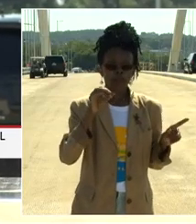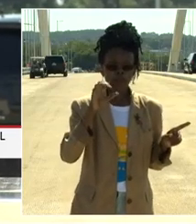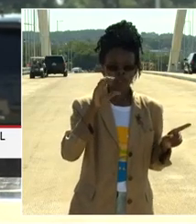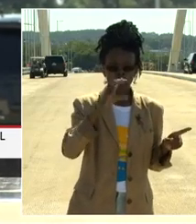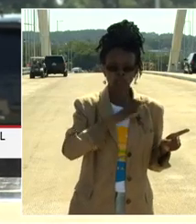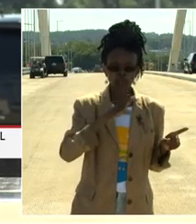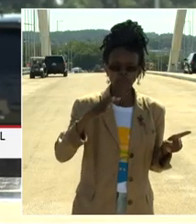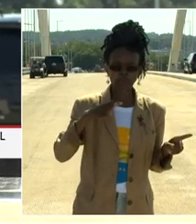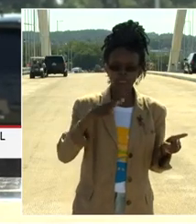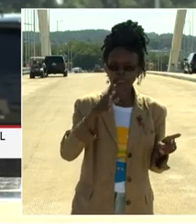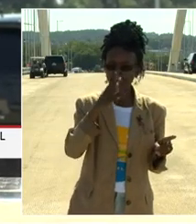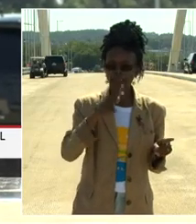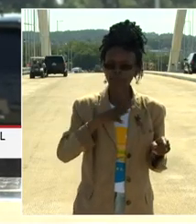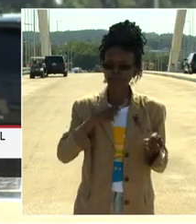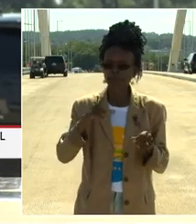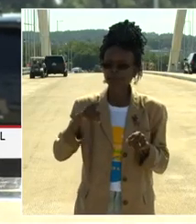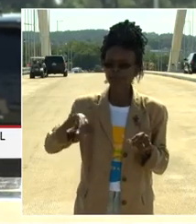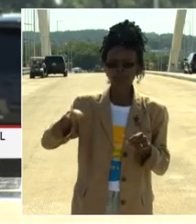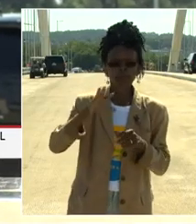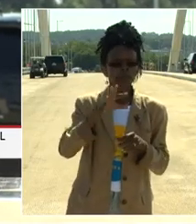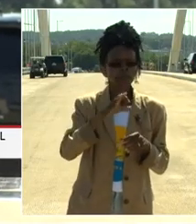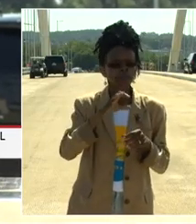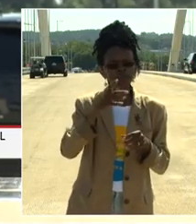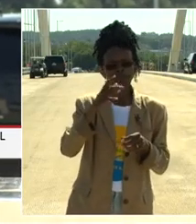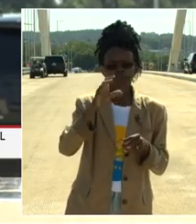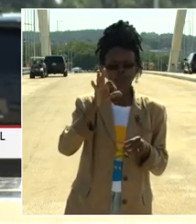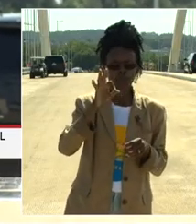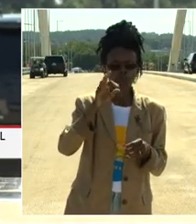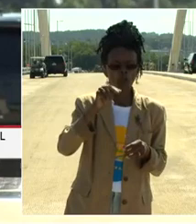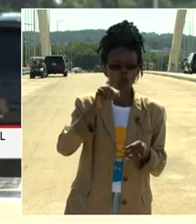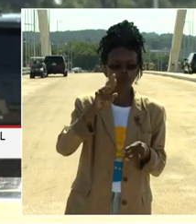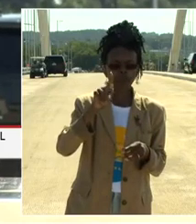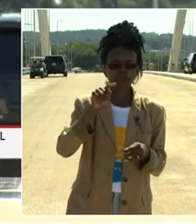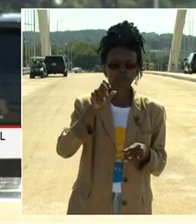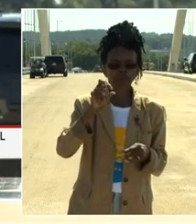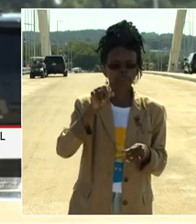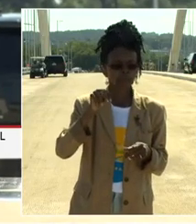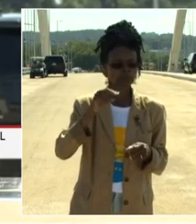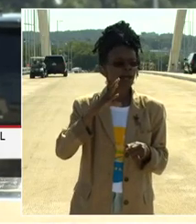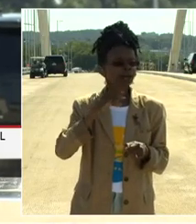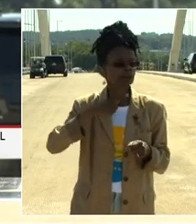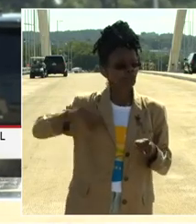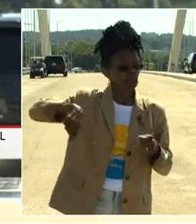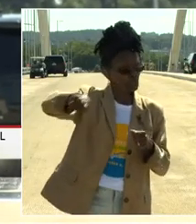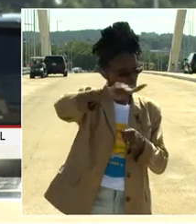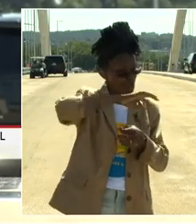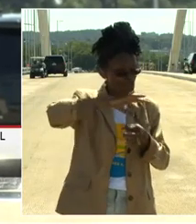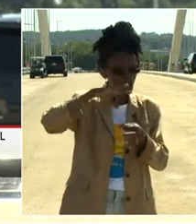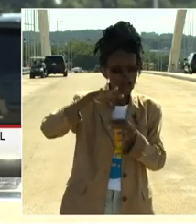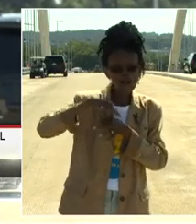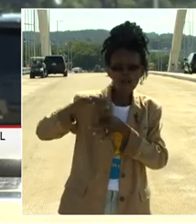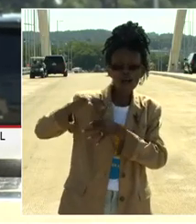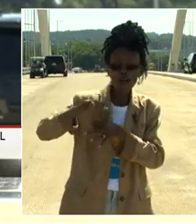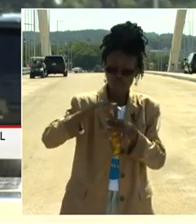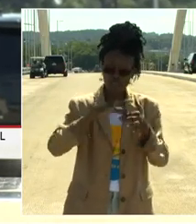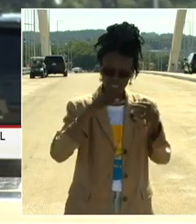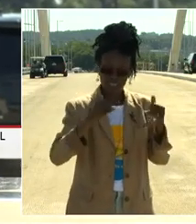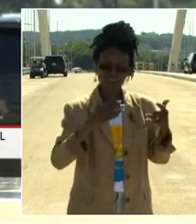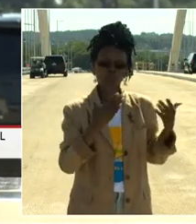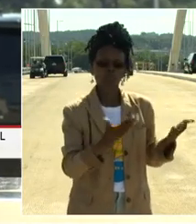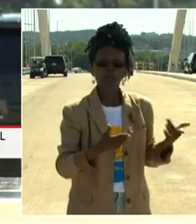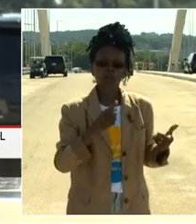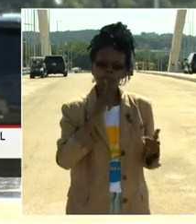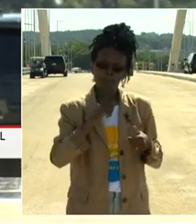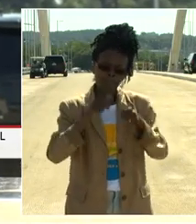District of Columbia, together we come to bless the Frederick Douglass Memorial Bridge.